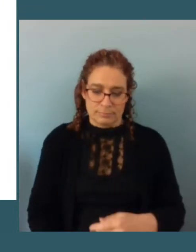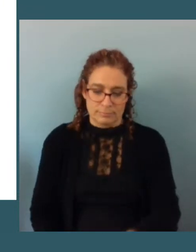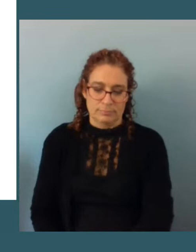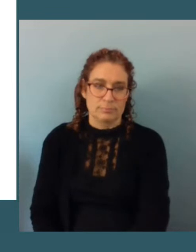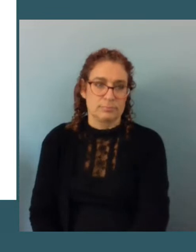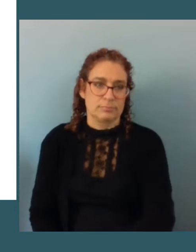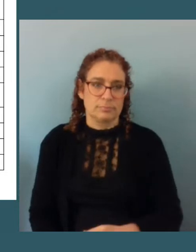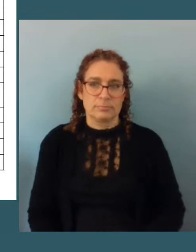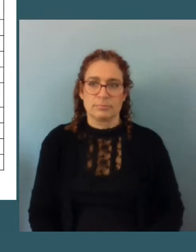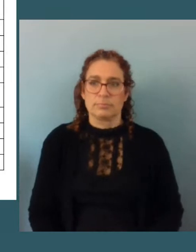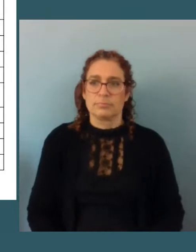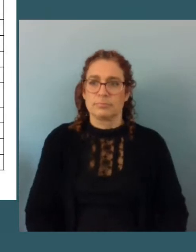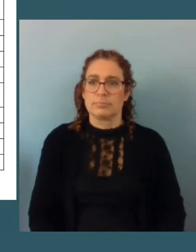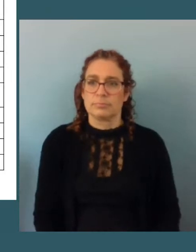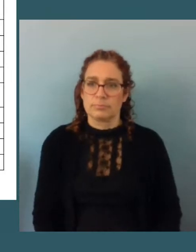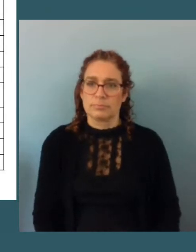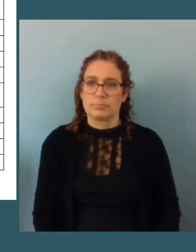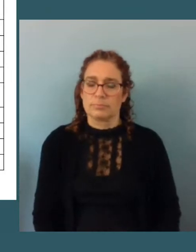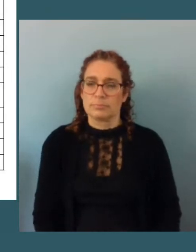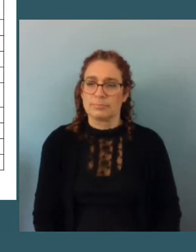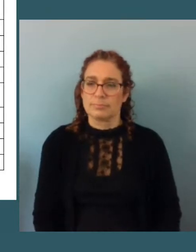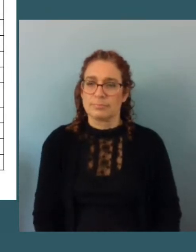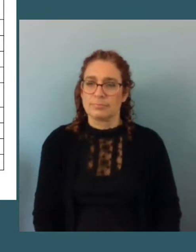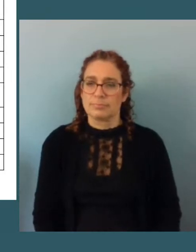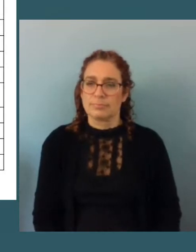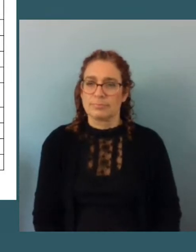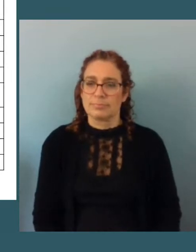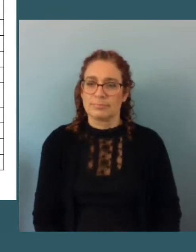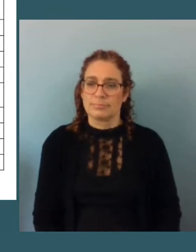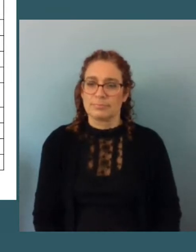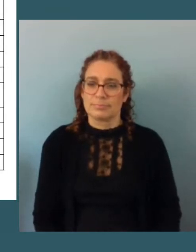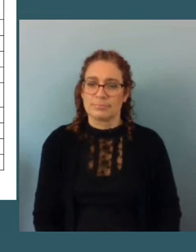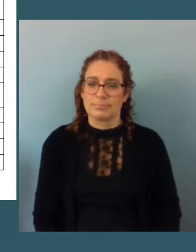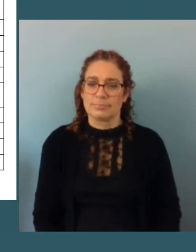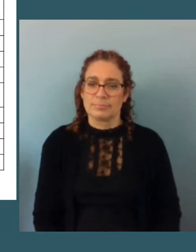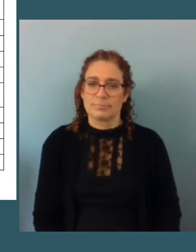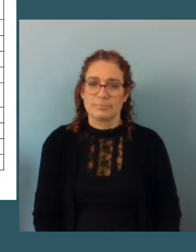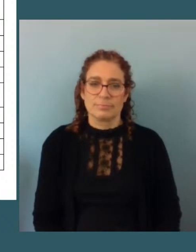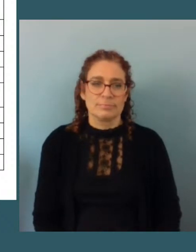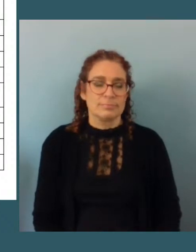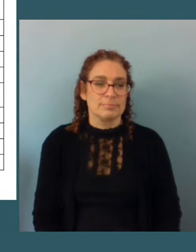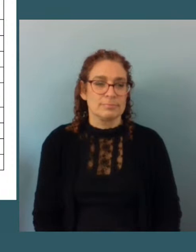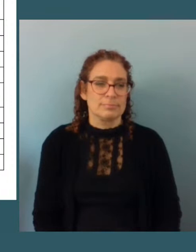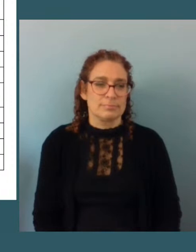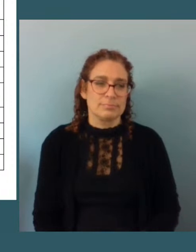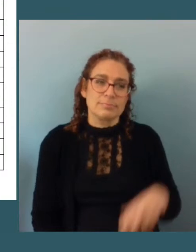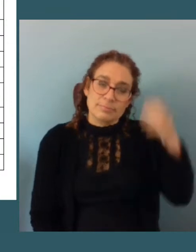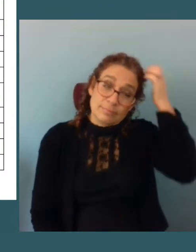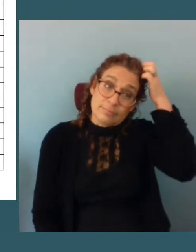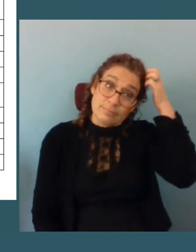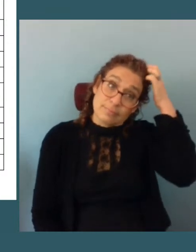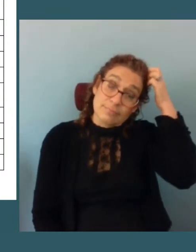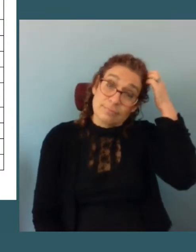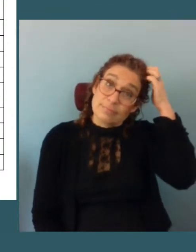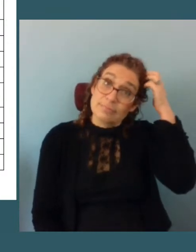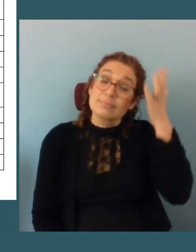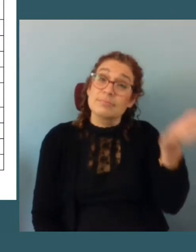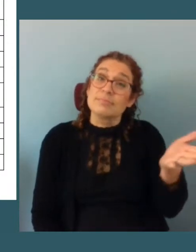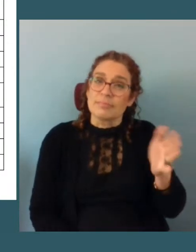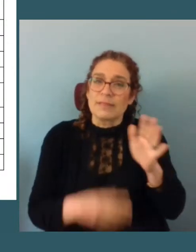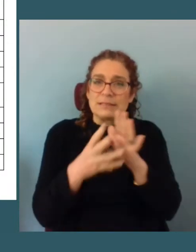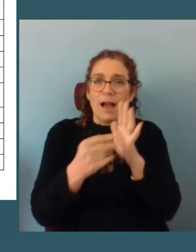Oh no, you're not having trouble too with the slides. Okay, so here we are. This is just a sample of